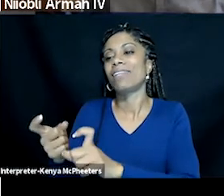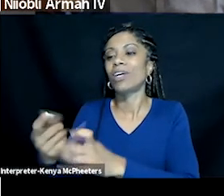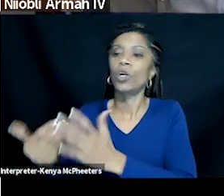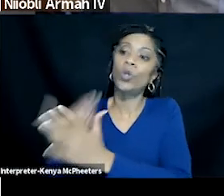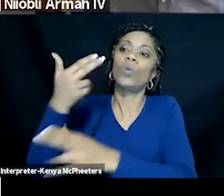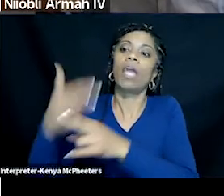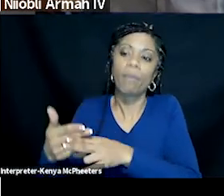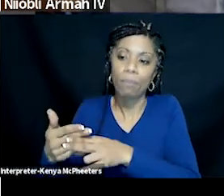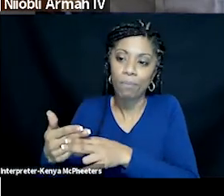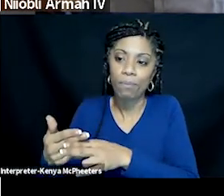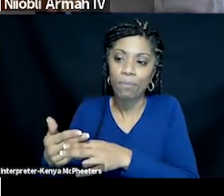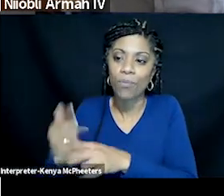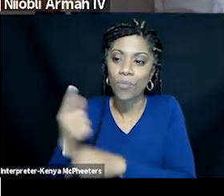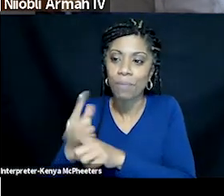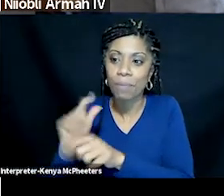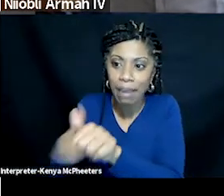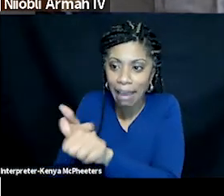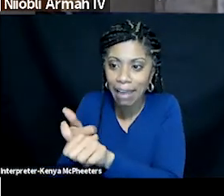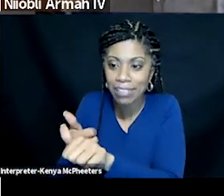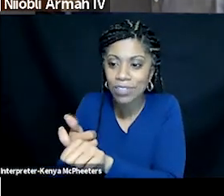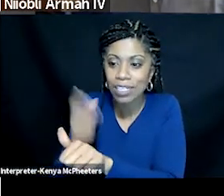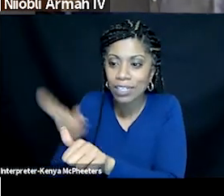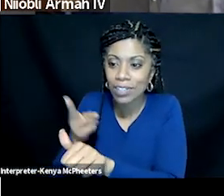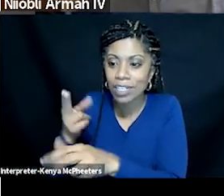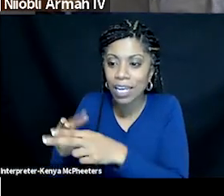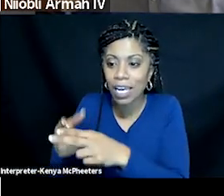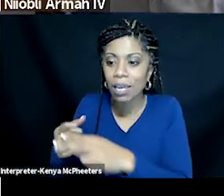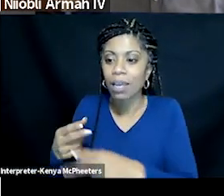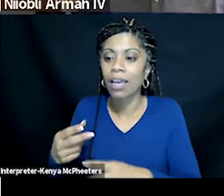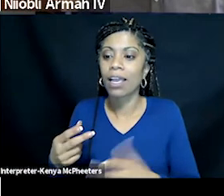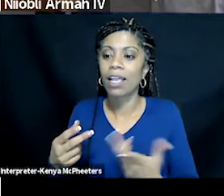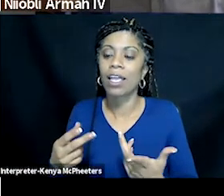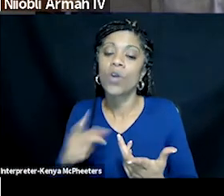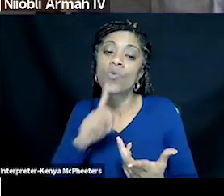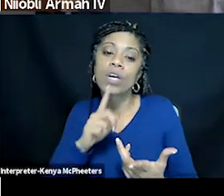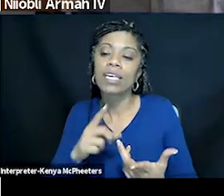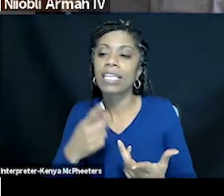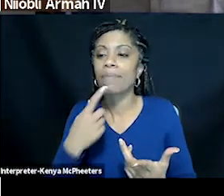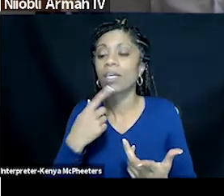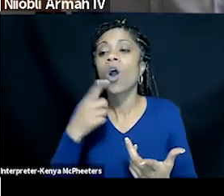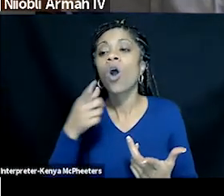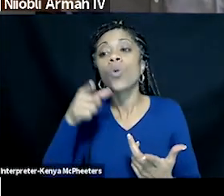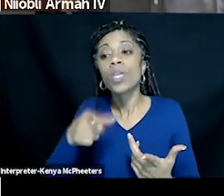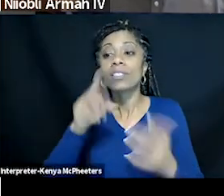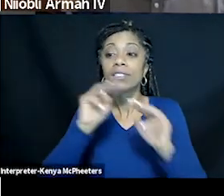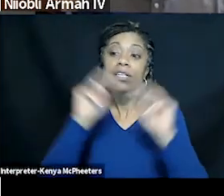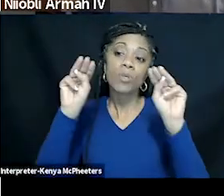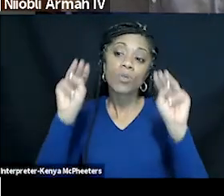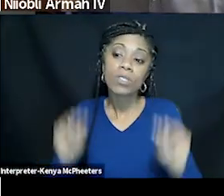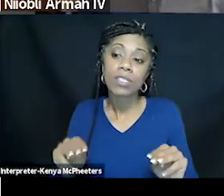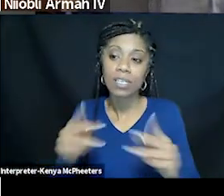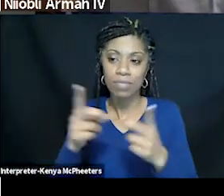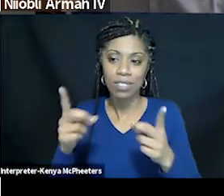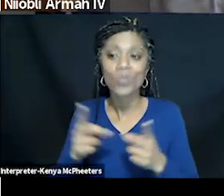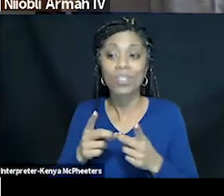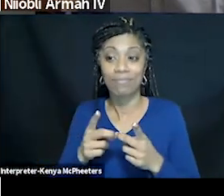to be in a community, he can say, hey, they may call this the museum district, but X foundation or X organization, we know this is the third ward.